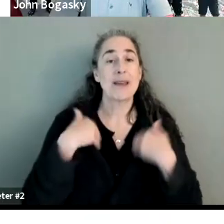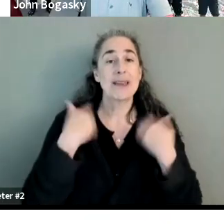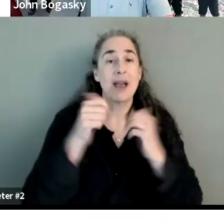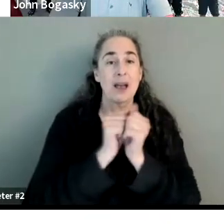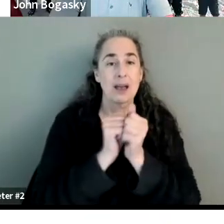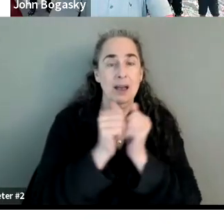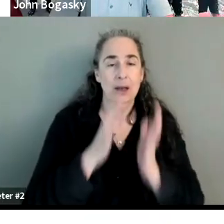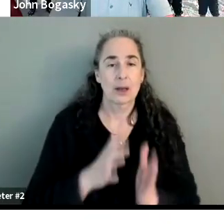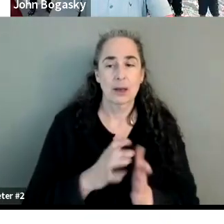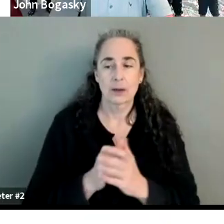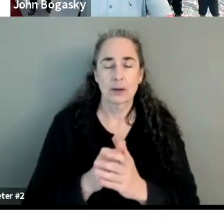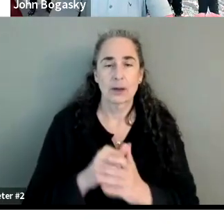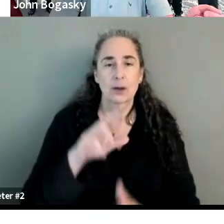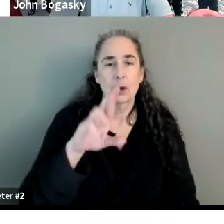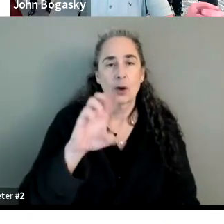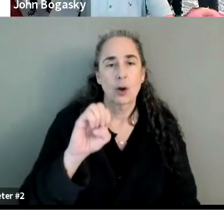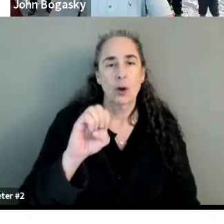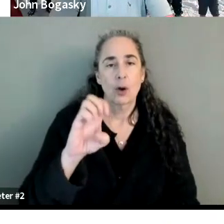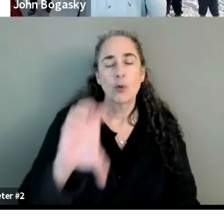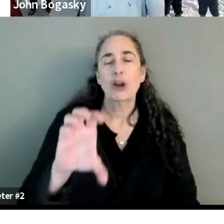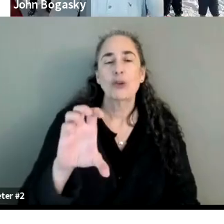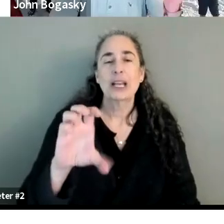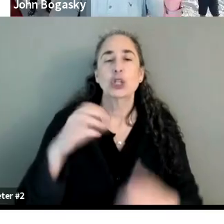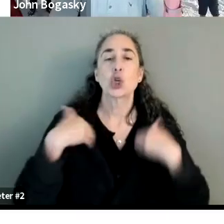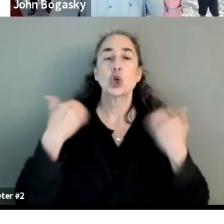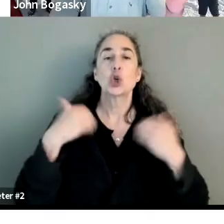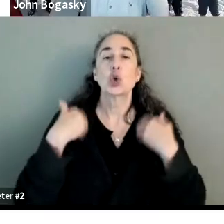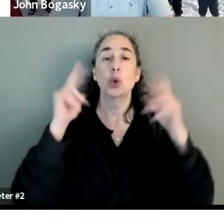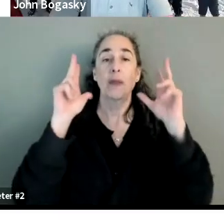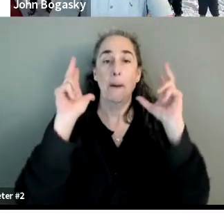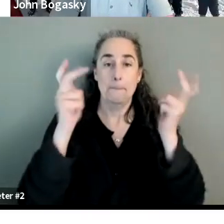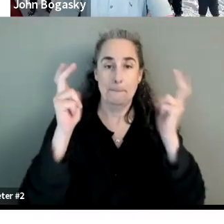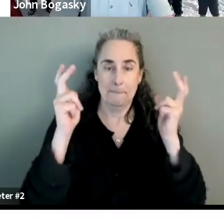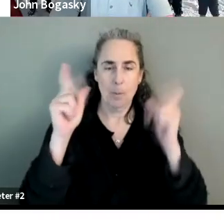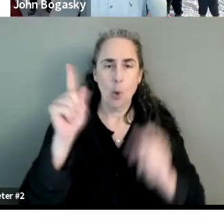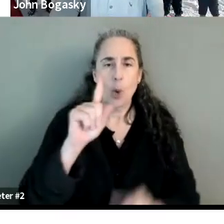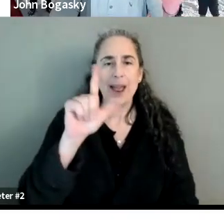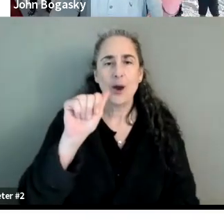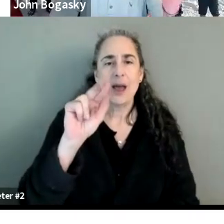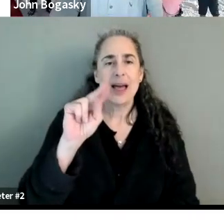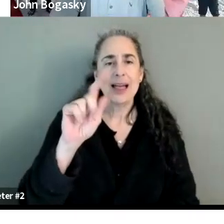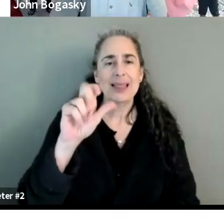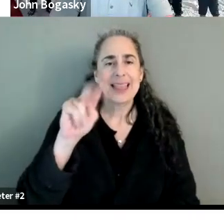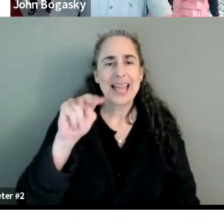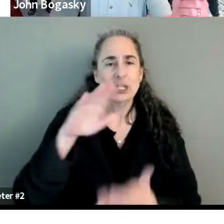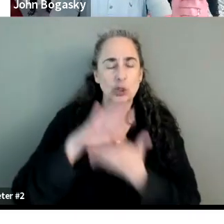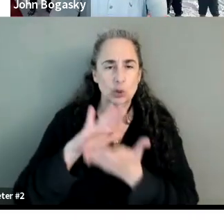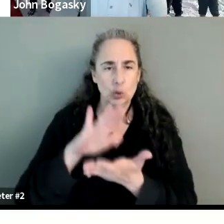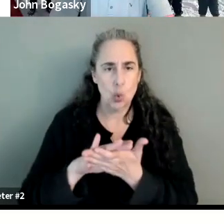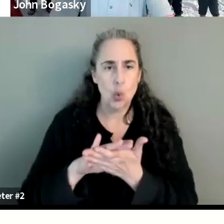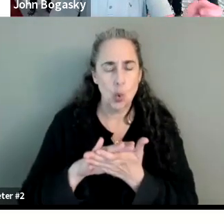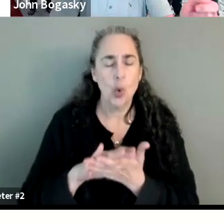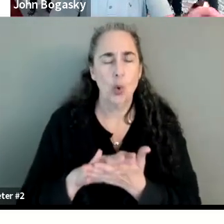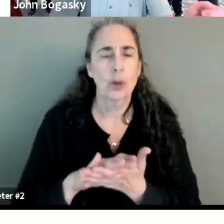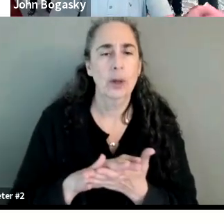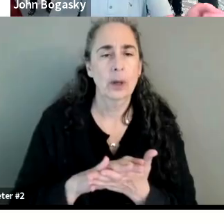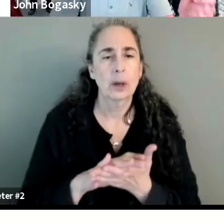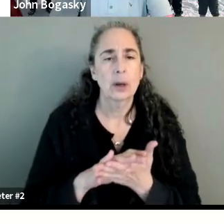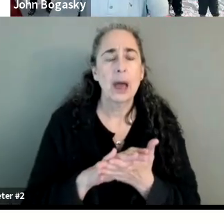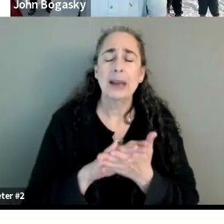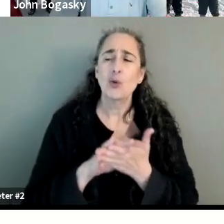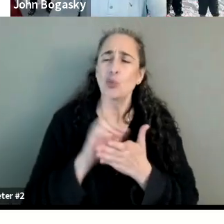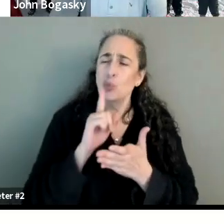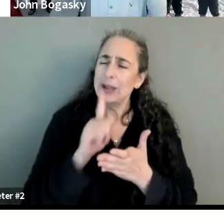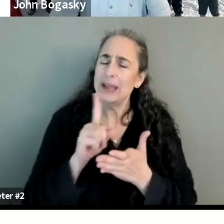the recreational youth basketball that occurs at the Landon School, and it really could be more